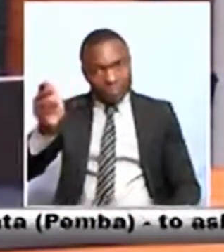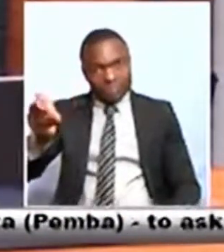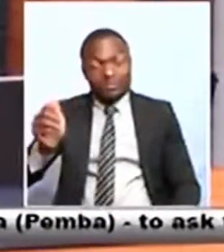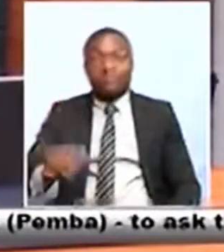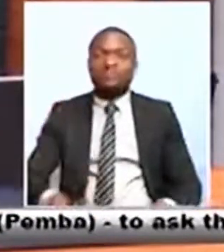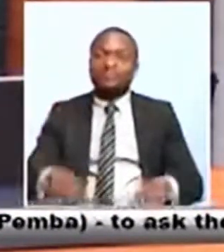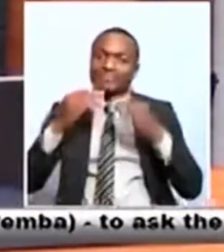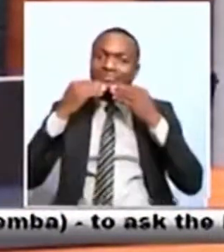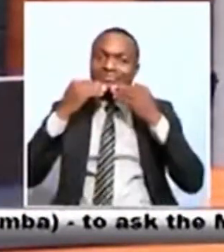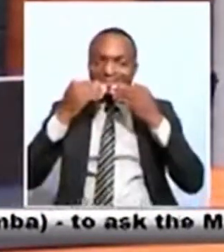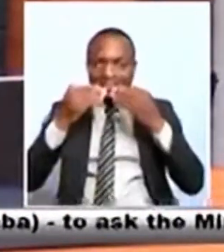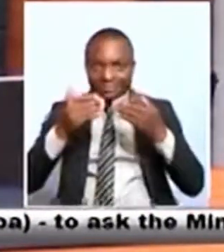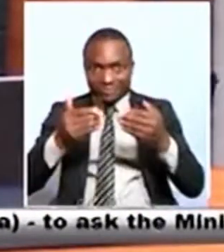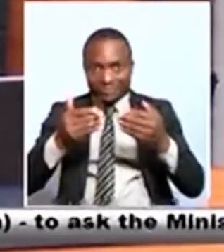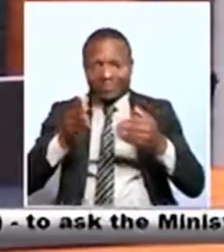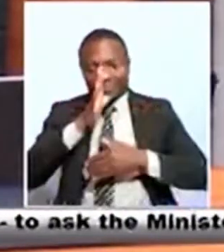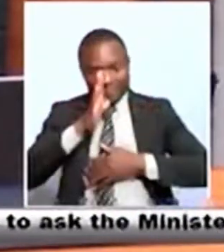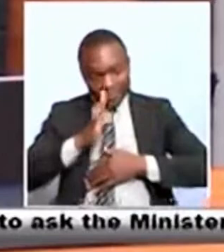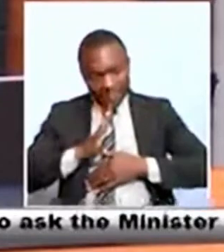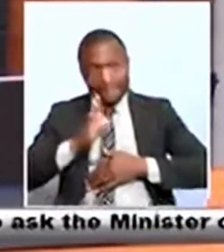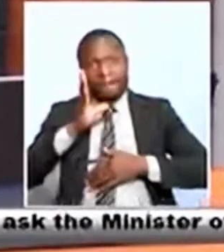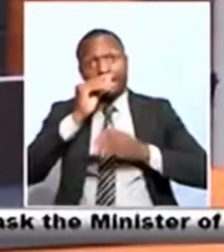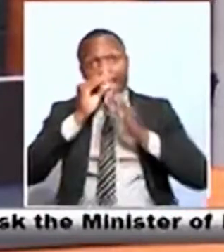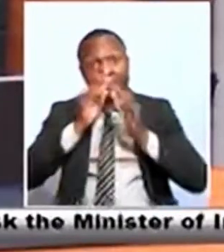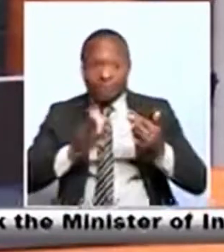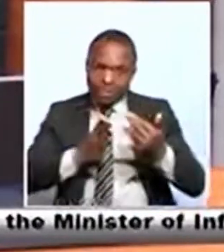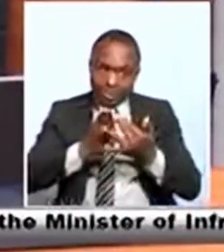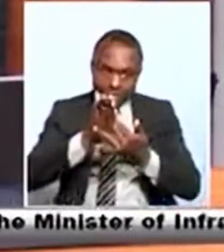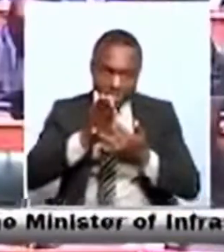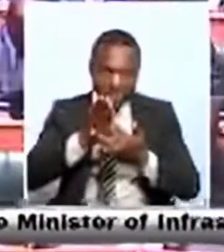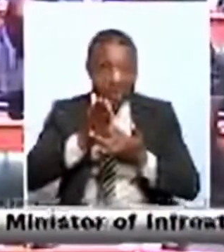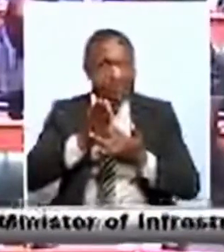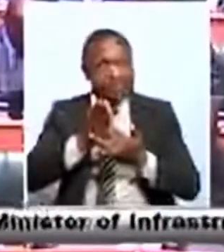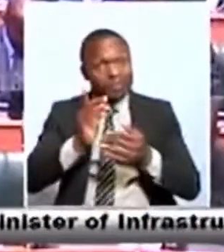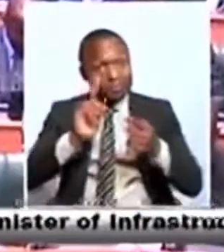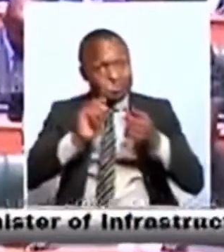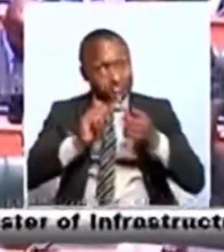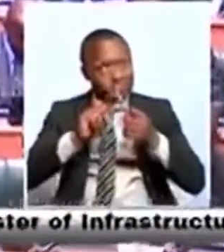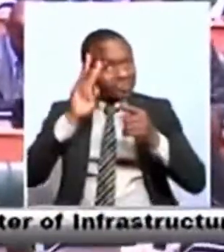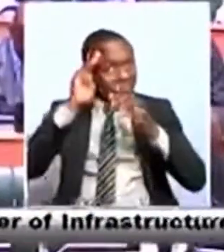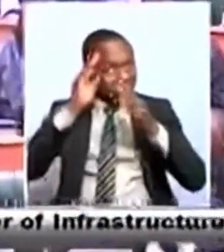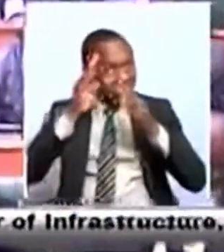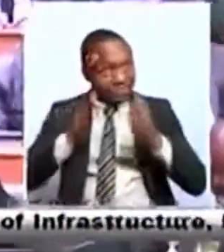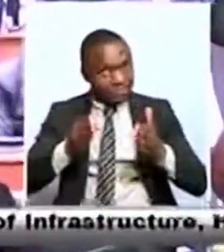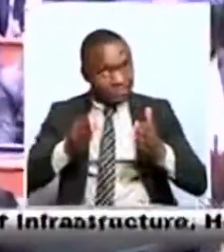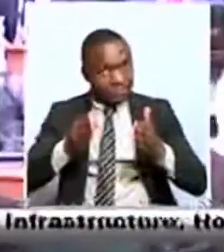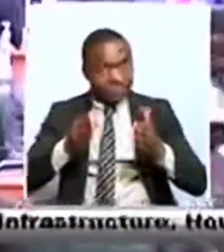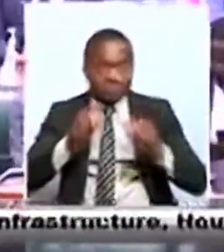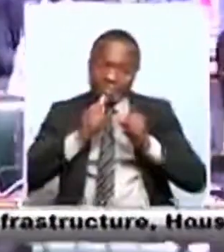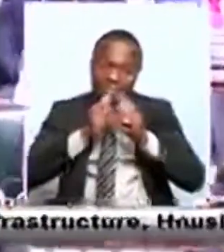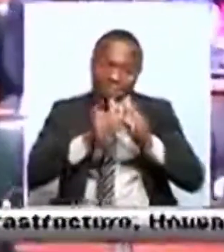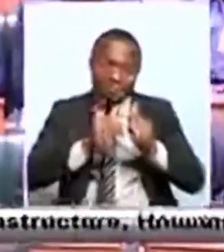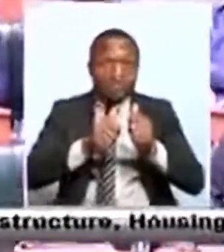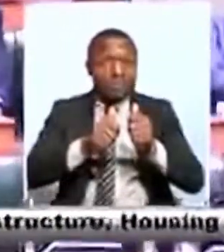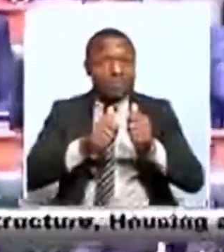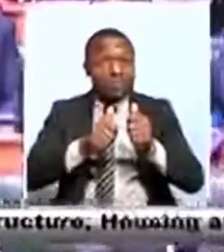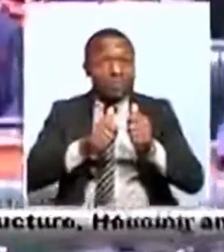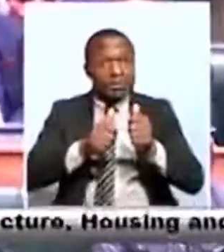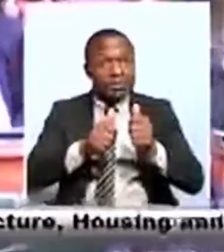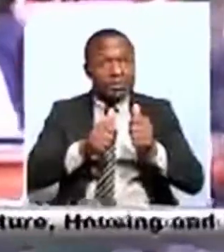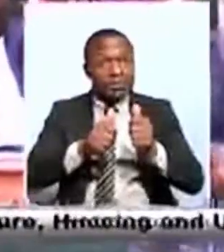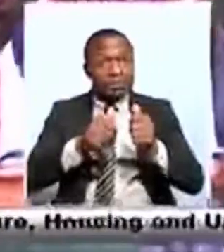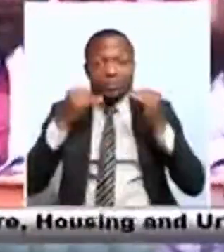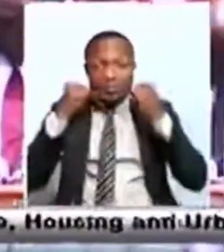Thank you so very much, Madam Speaker. Through you to the Minister. Minister, going by the calculations that you have given forth to this